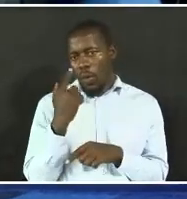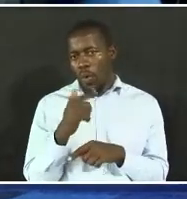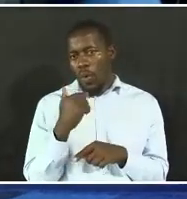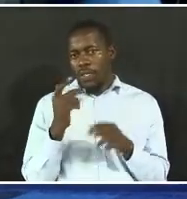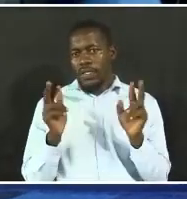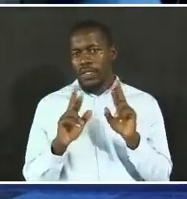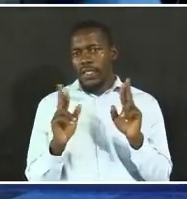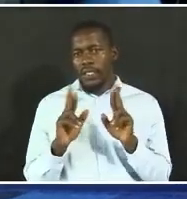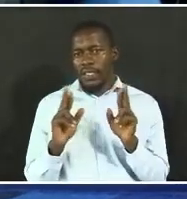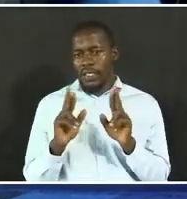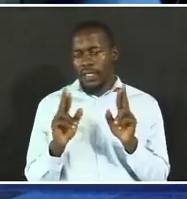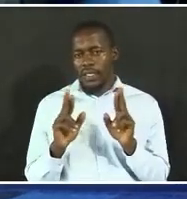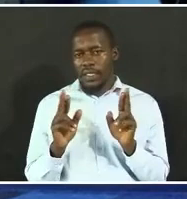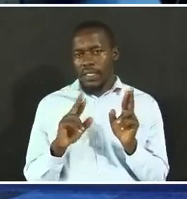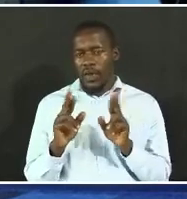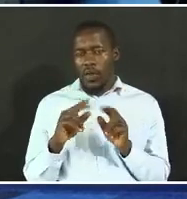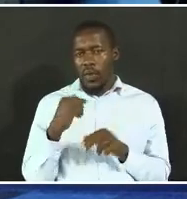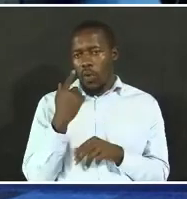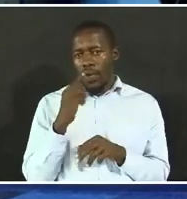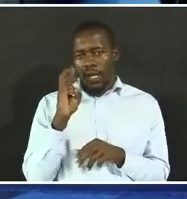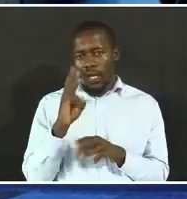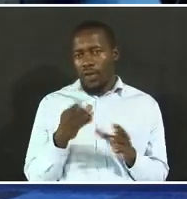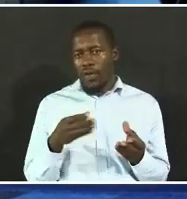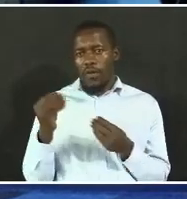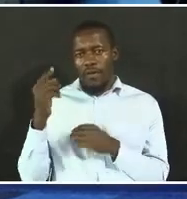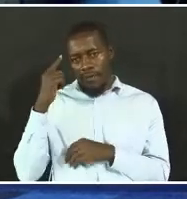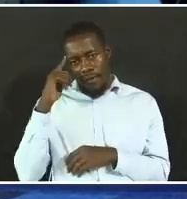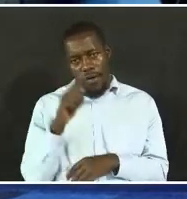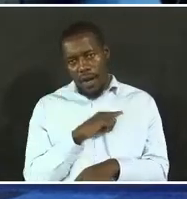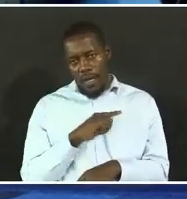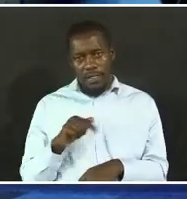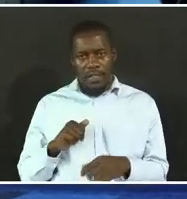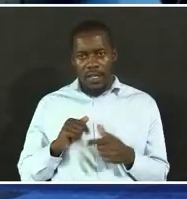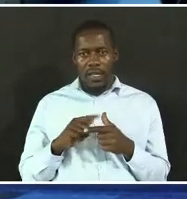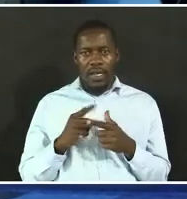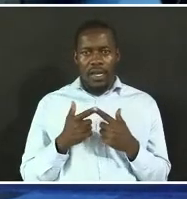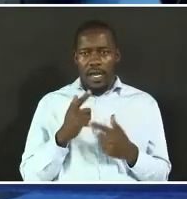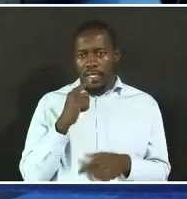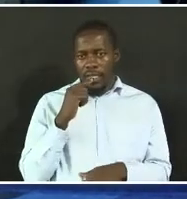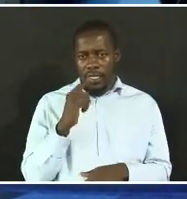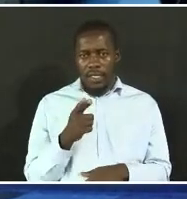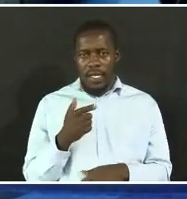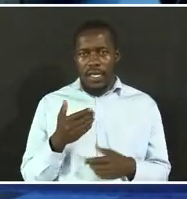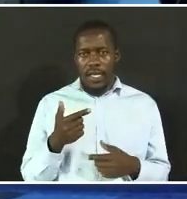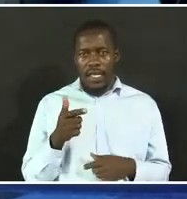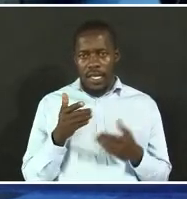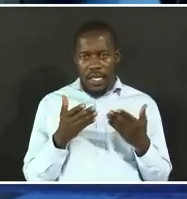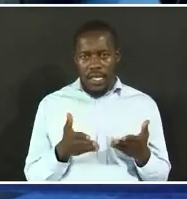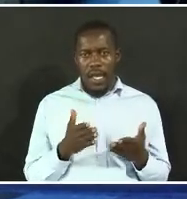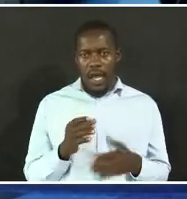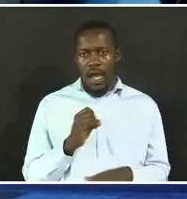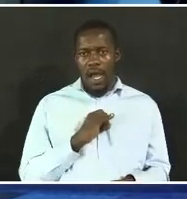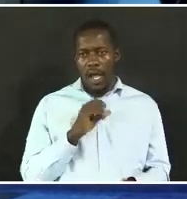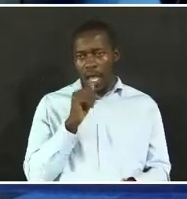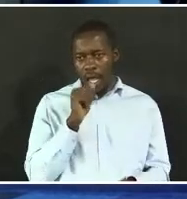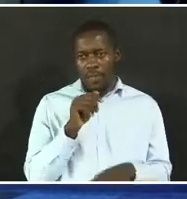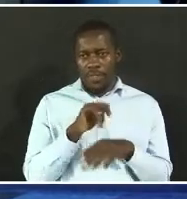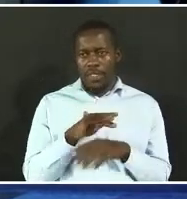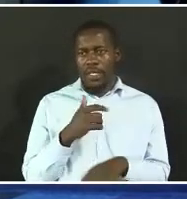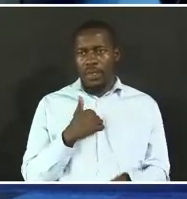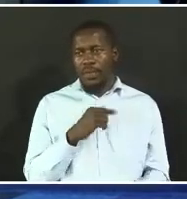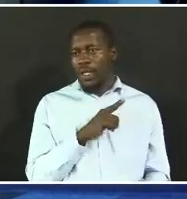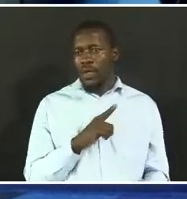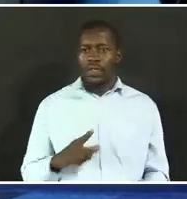send, and who will go for us? Then I said, here I am, send me,